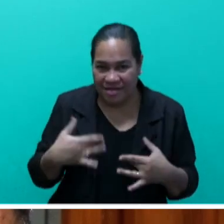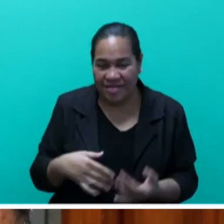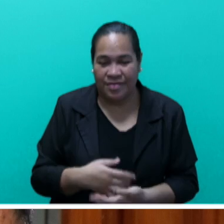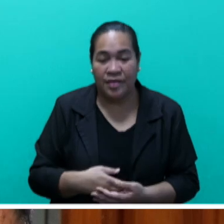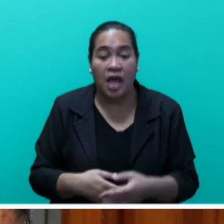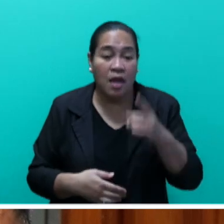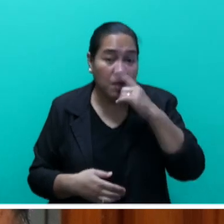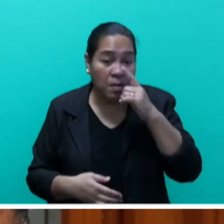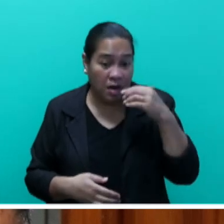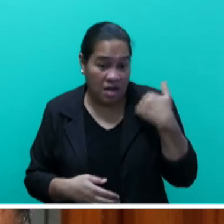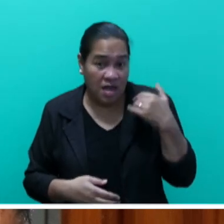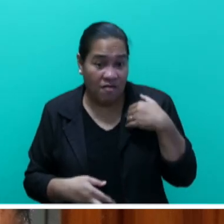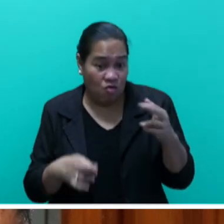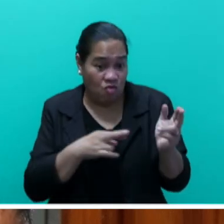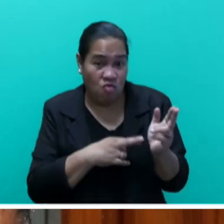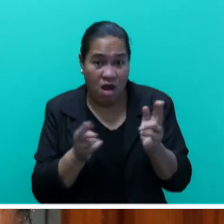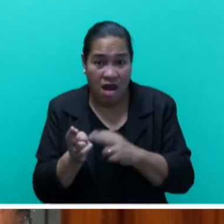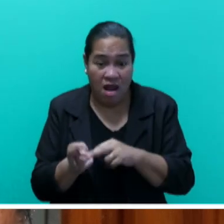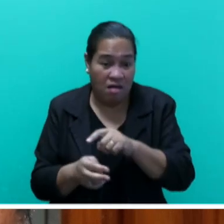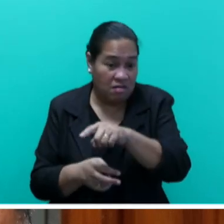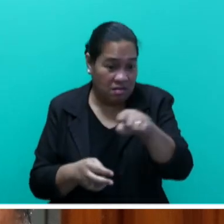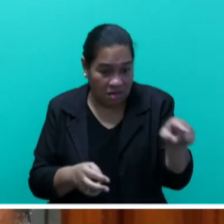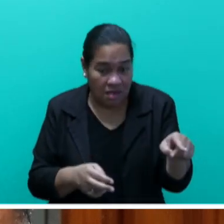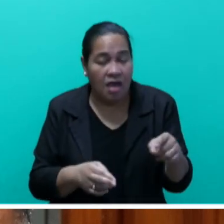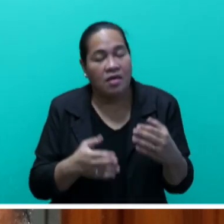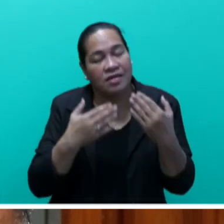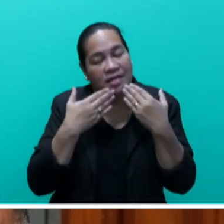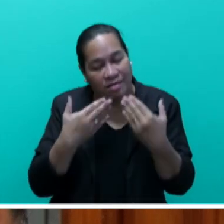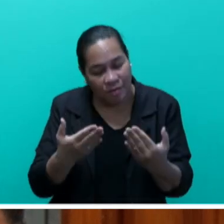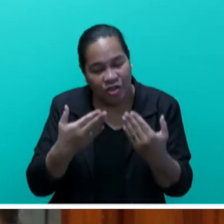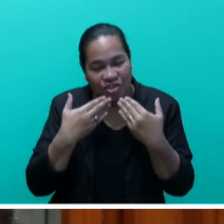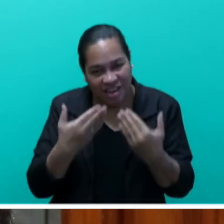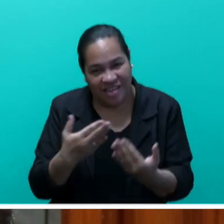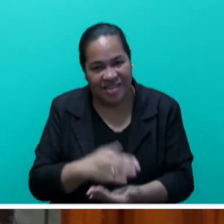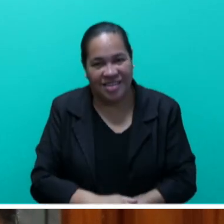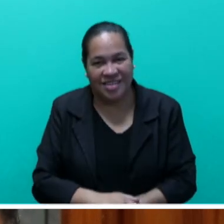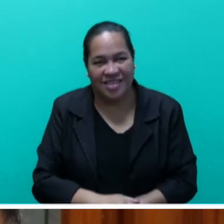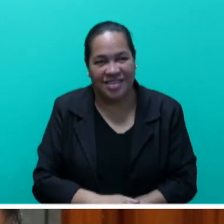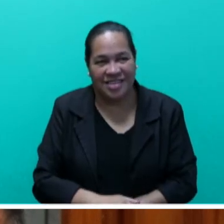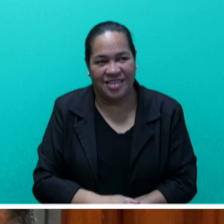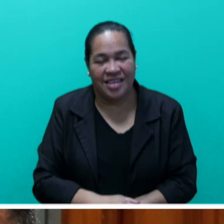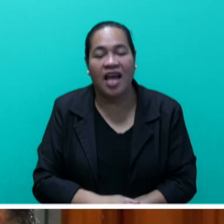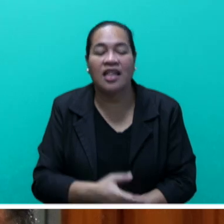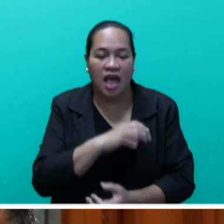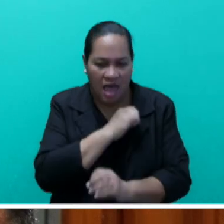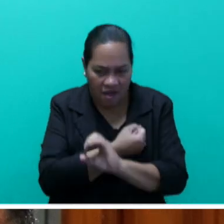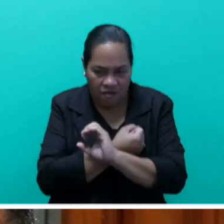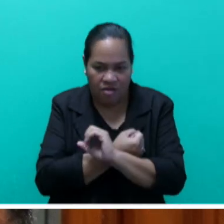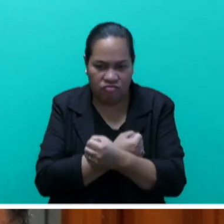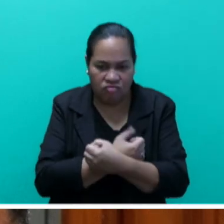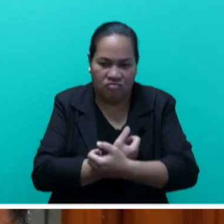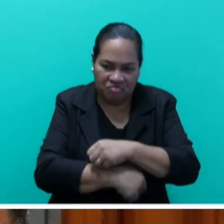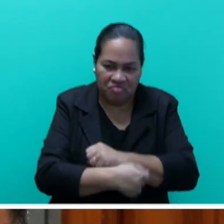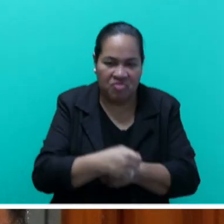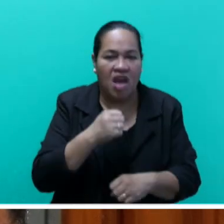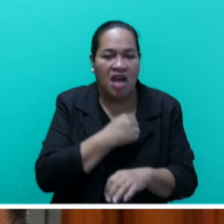the rural areas very much appreciate the effort by the government, especially the Honourable Prime